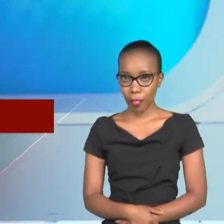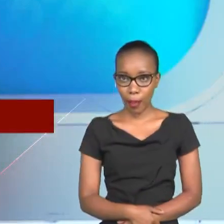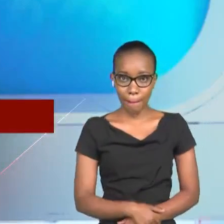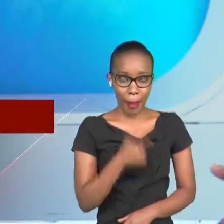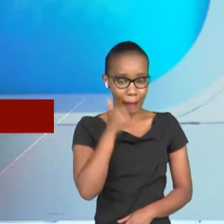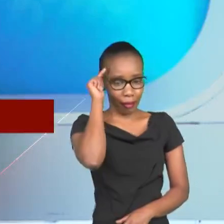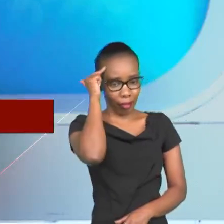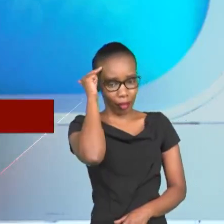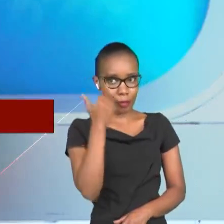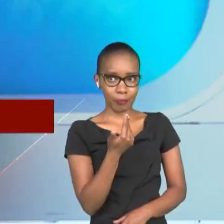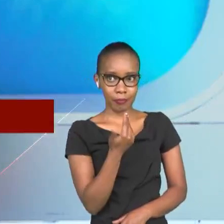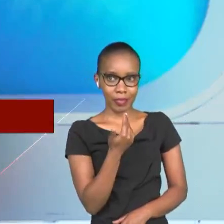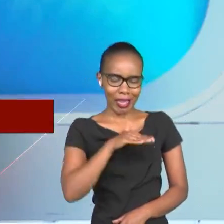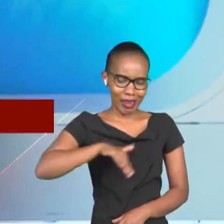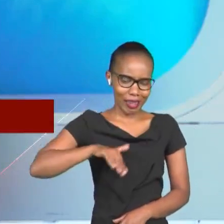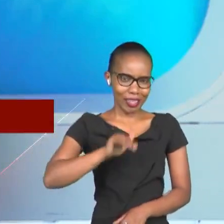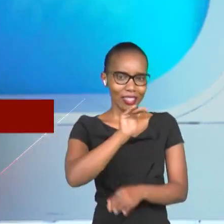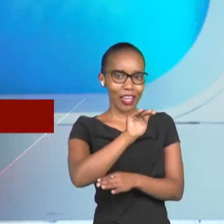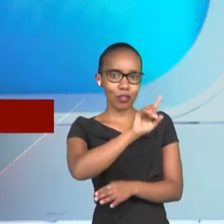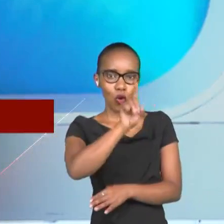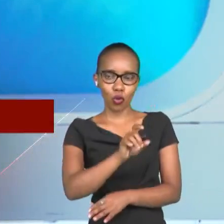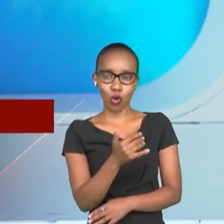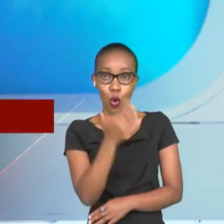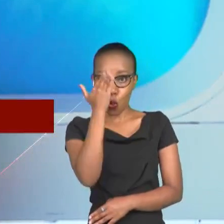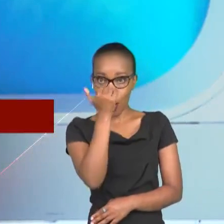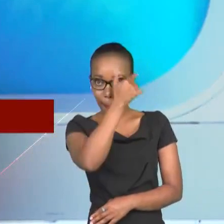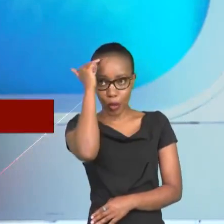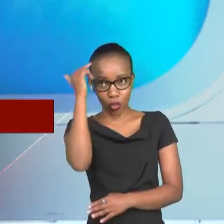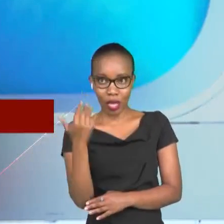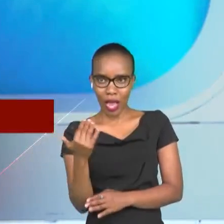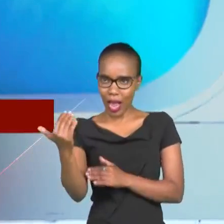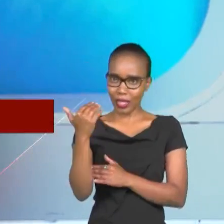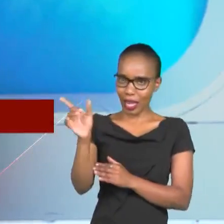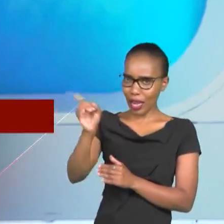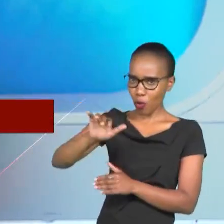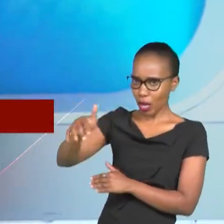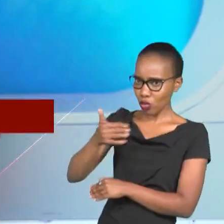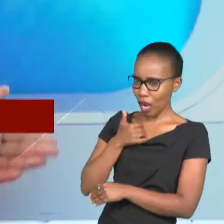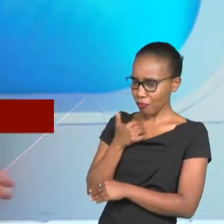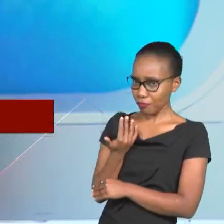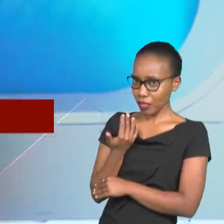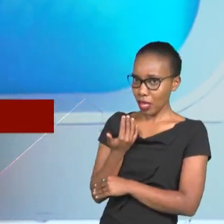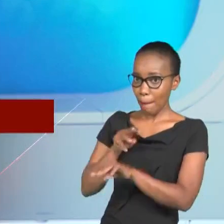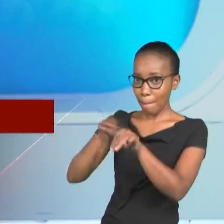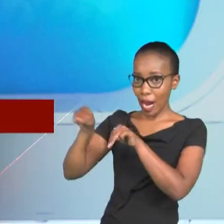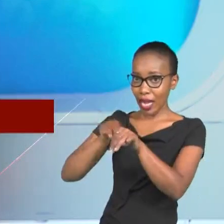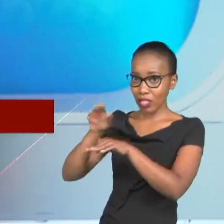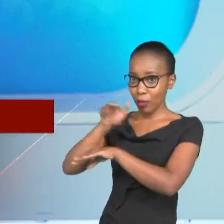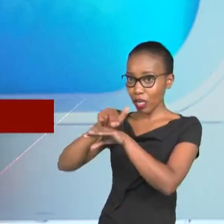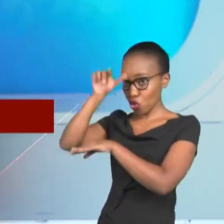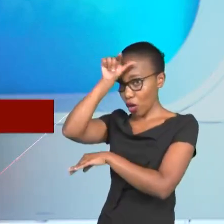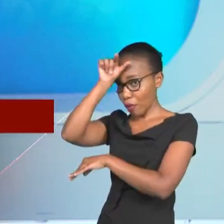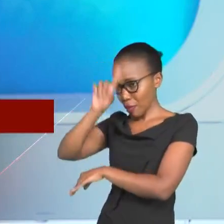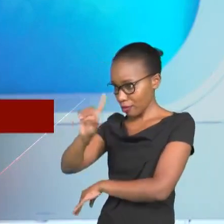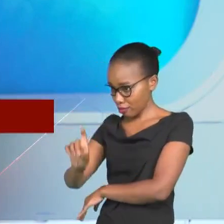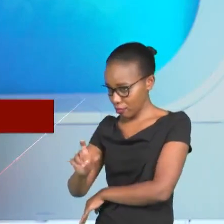I think it's a bit too late to ask that question because so you're asking whether Nairobi County should have been managed by the national government in the